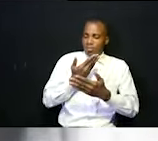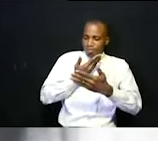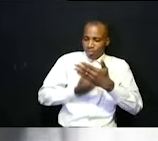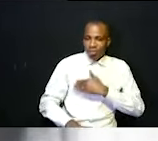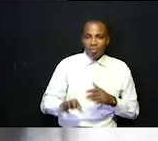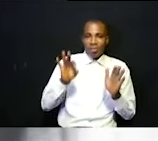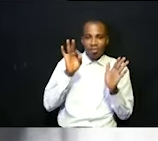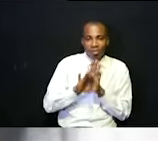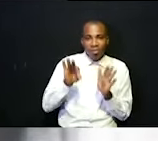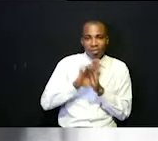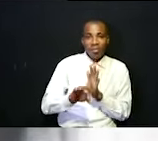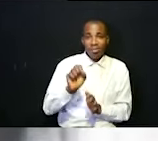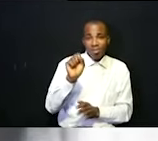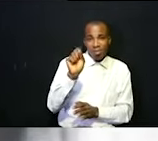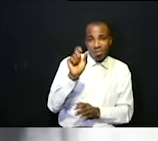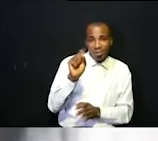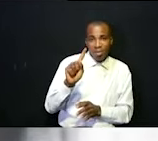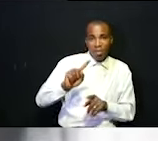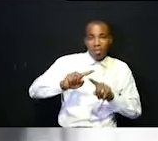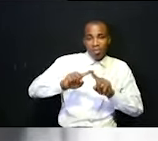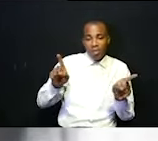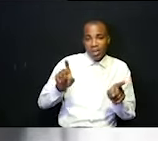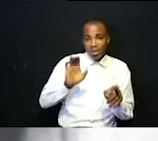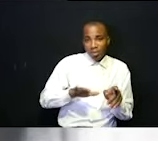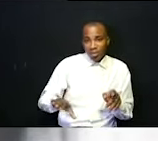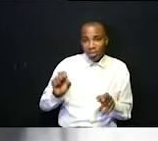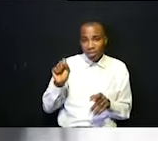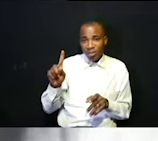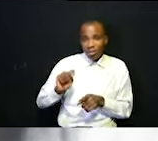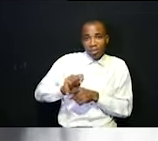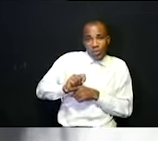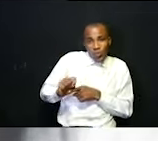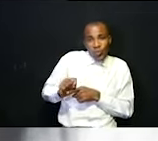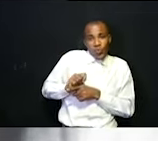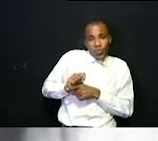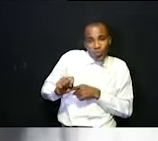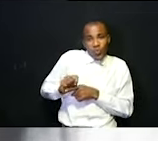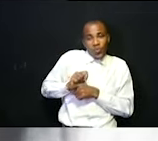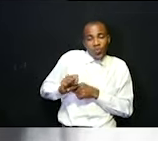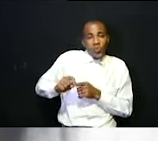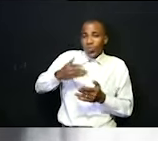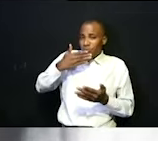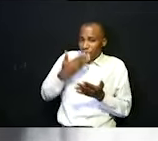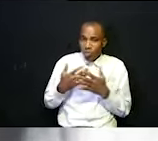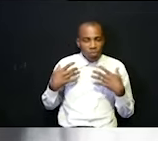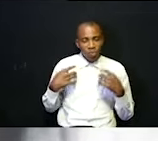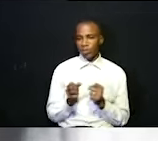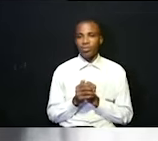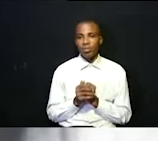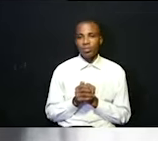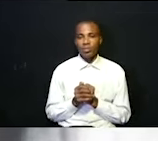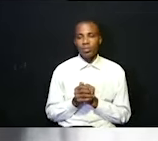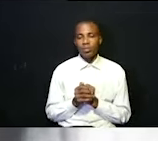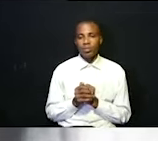children. Ono ene ni yire Sarah ewo ma mako mako dubako na wodi nyamisuro etetewo.